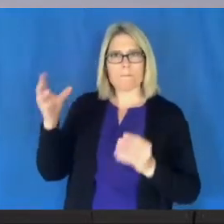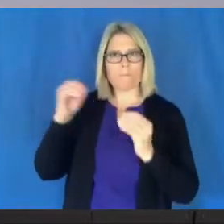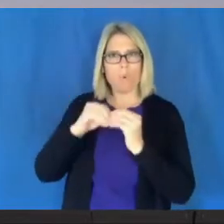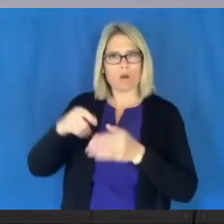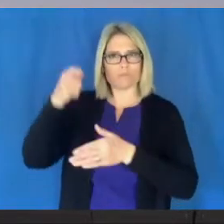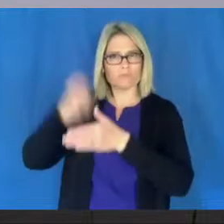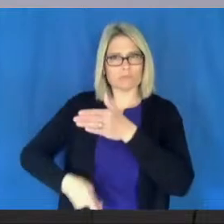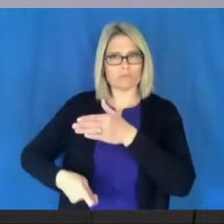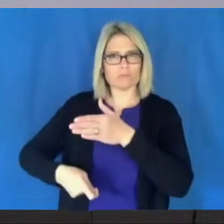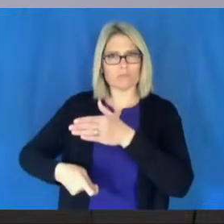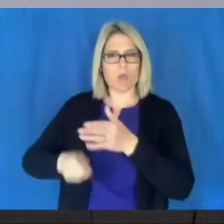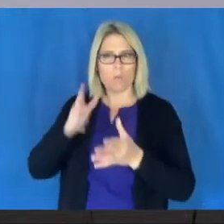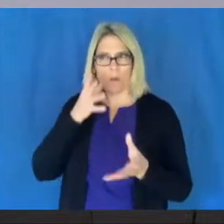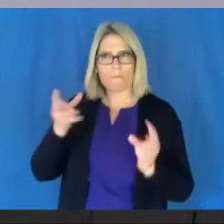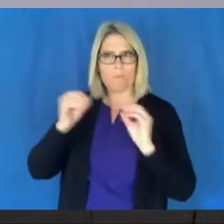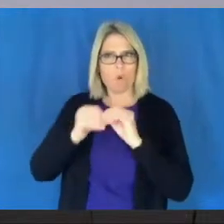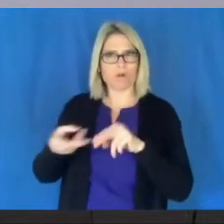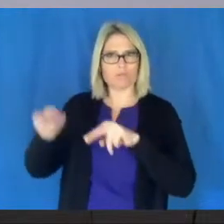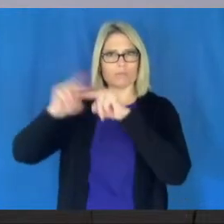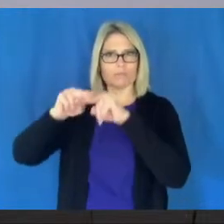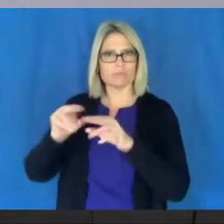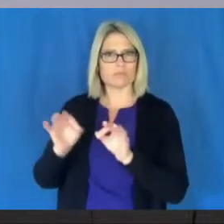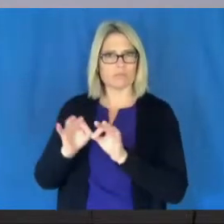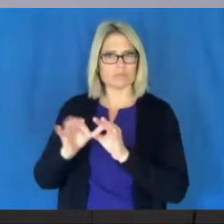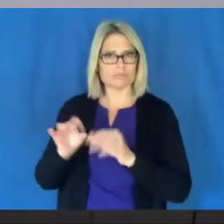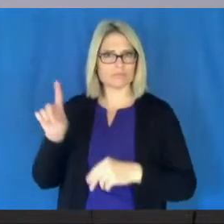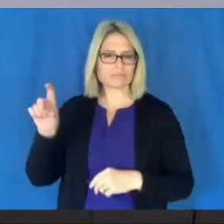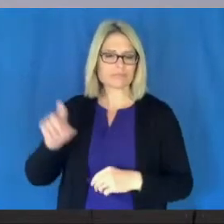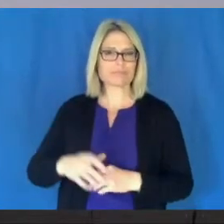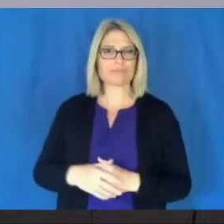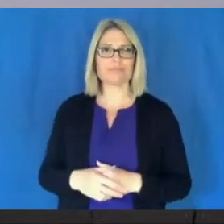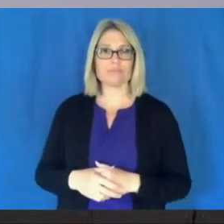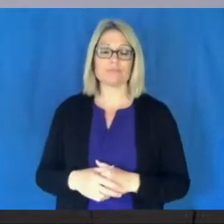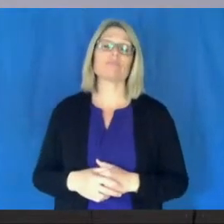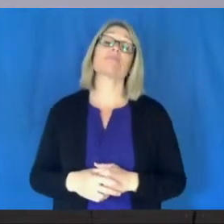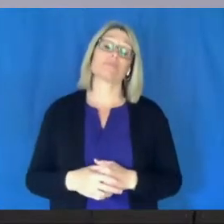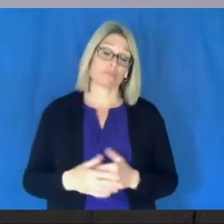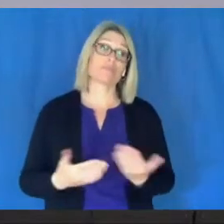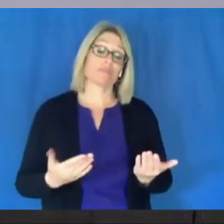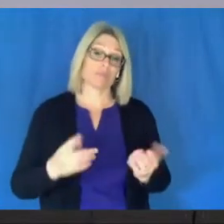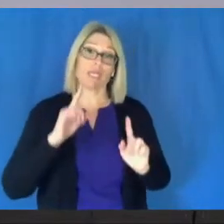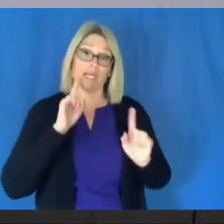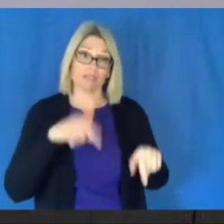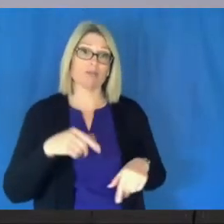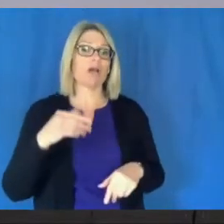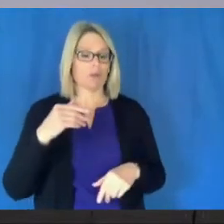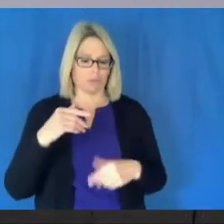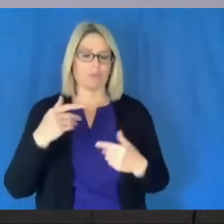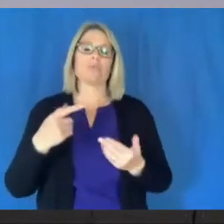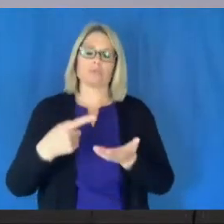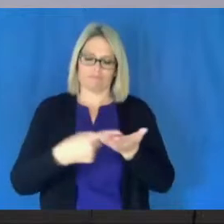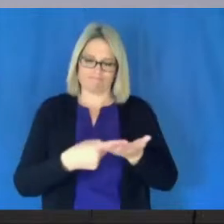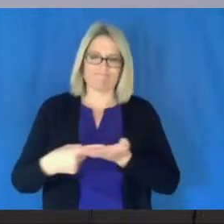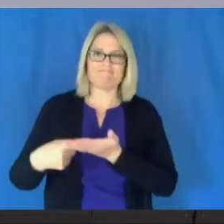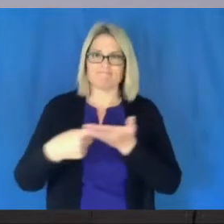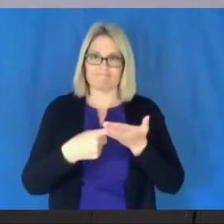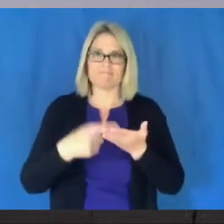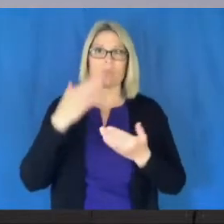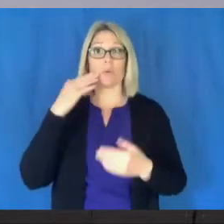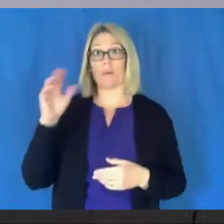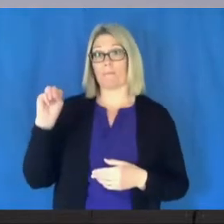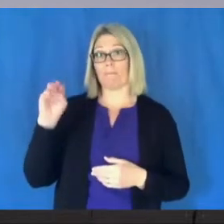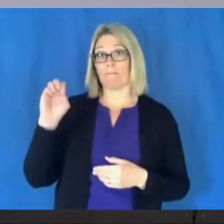at this time. Hi, Brittany. I know there has been certainly more discussion in the media about some